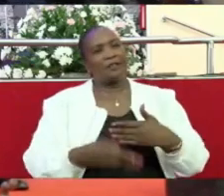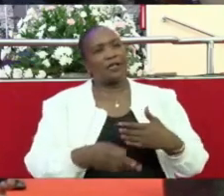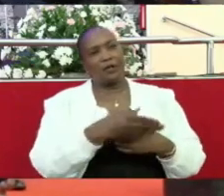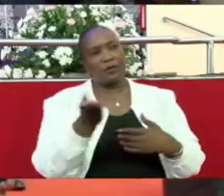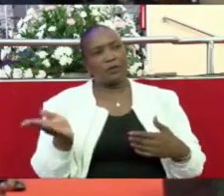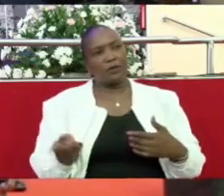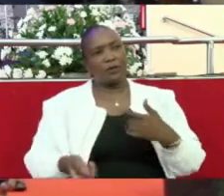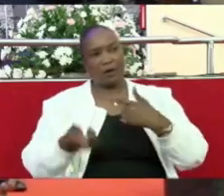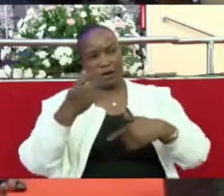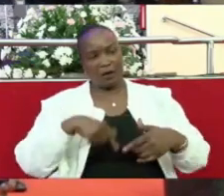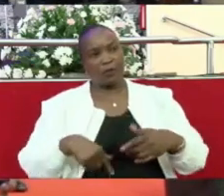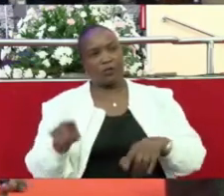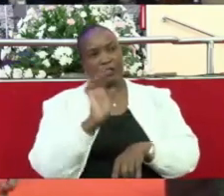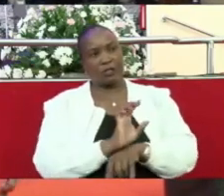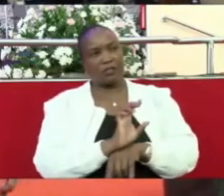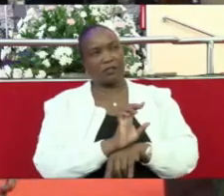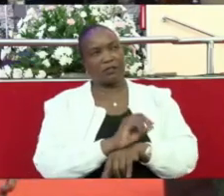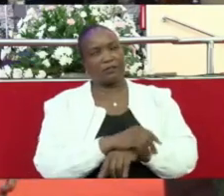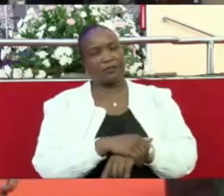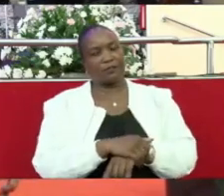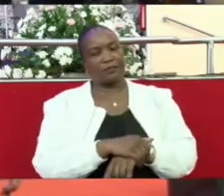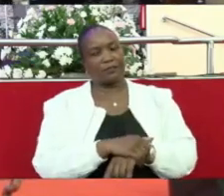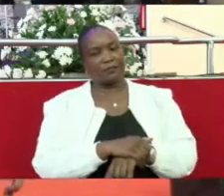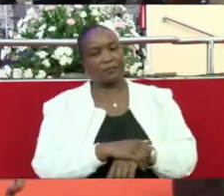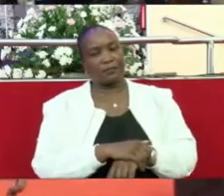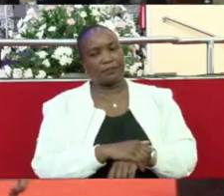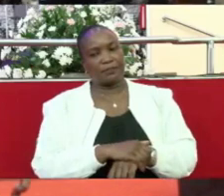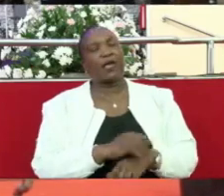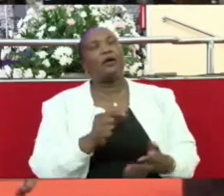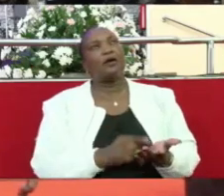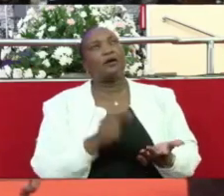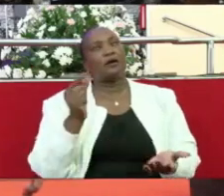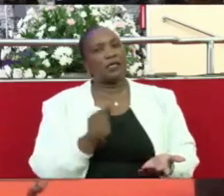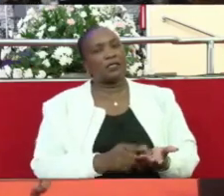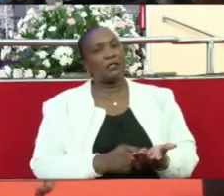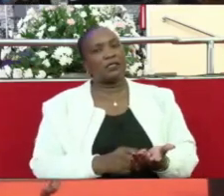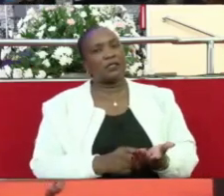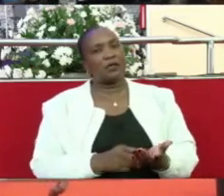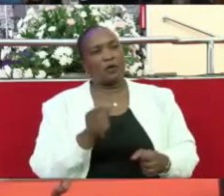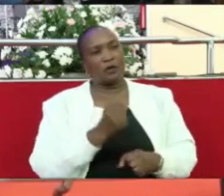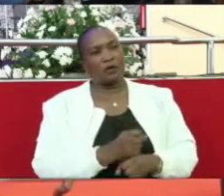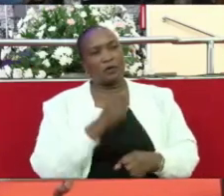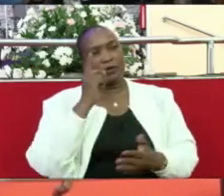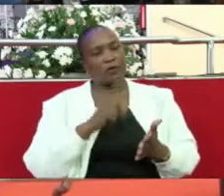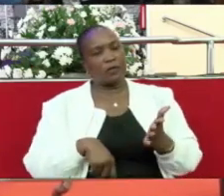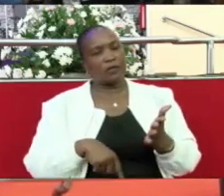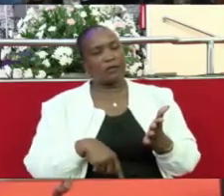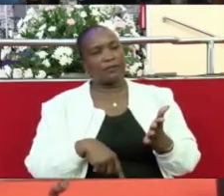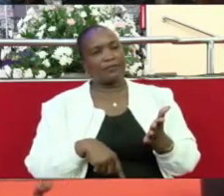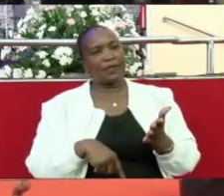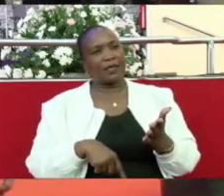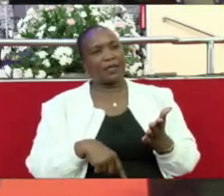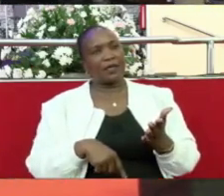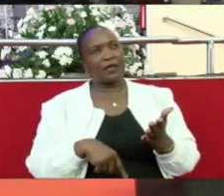if we look at the first thing that the Bible, whatever the grace does for us, is that grace comes so that it